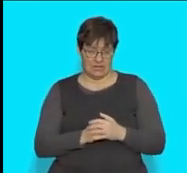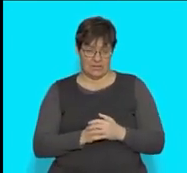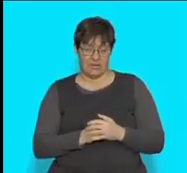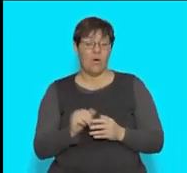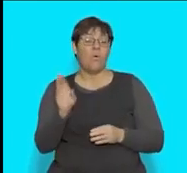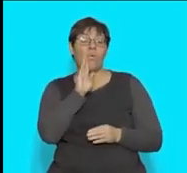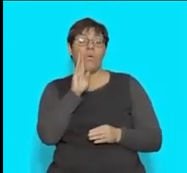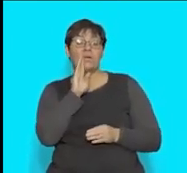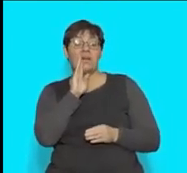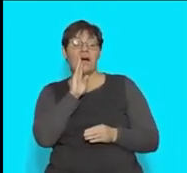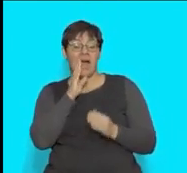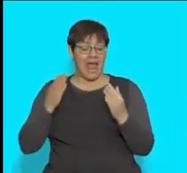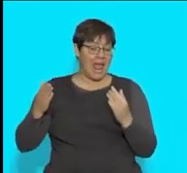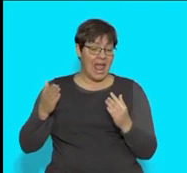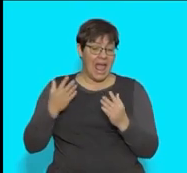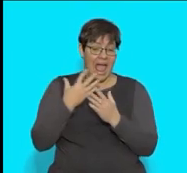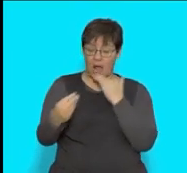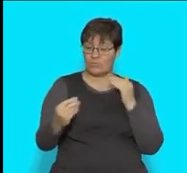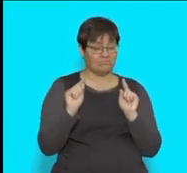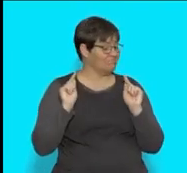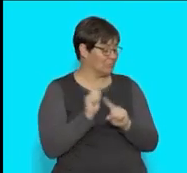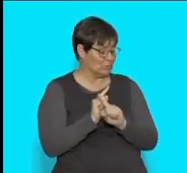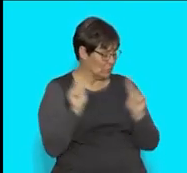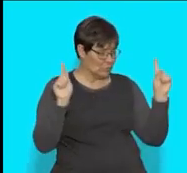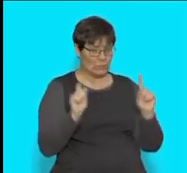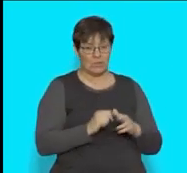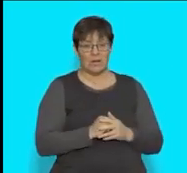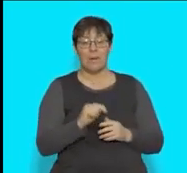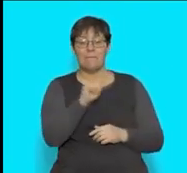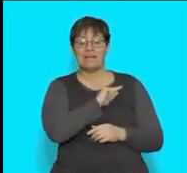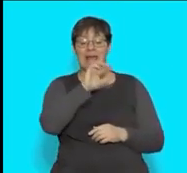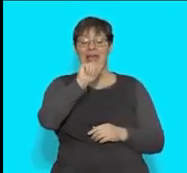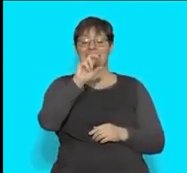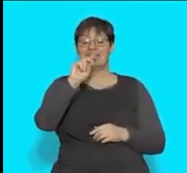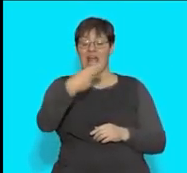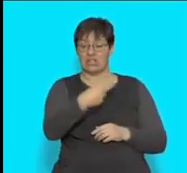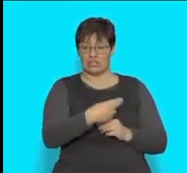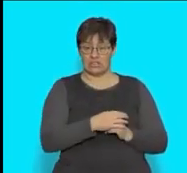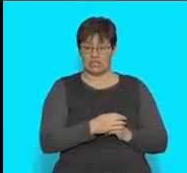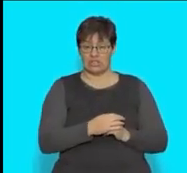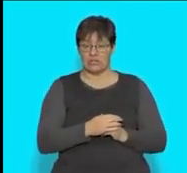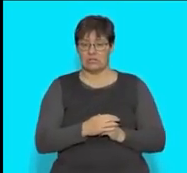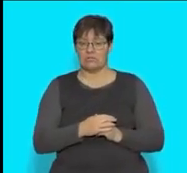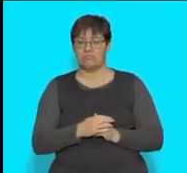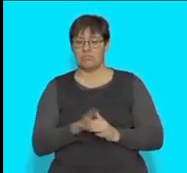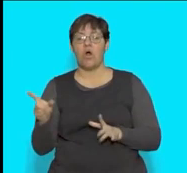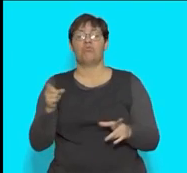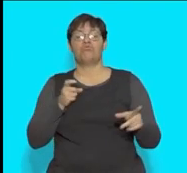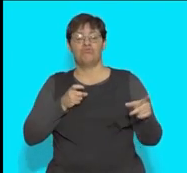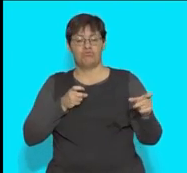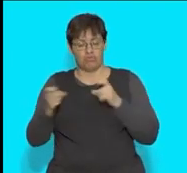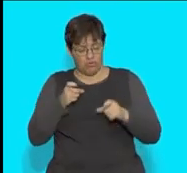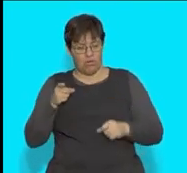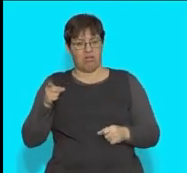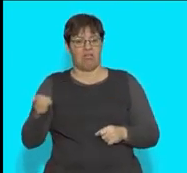No water must go out of there. But this ADH, right, it